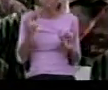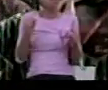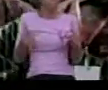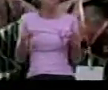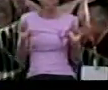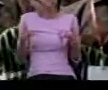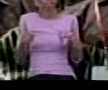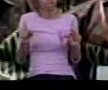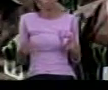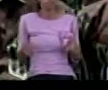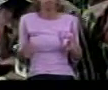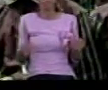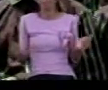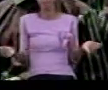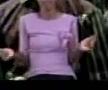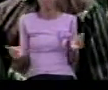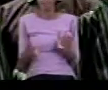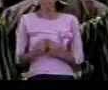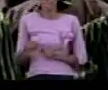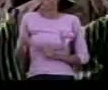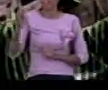Impossible for my God to do.